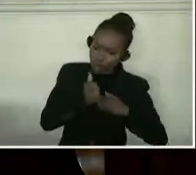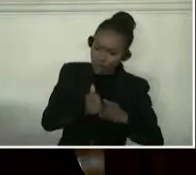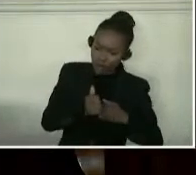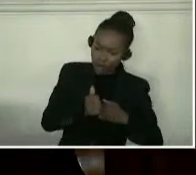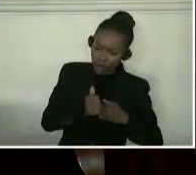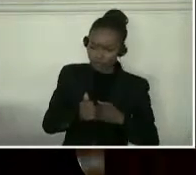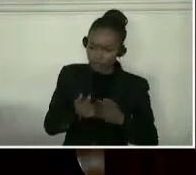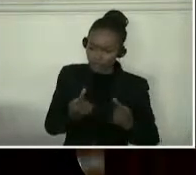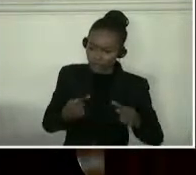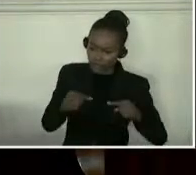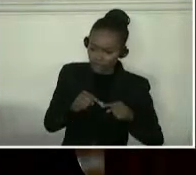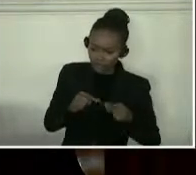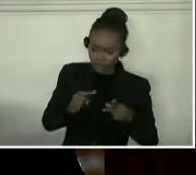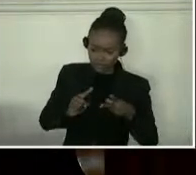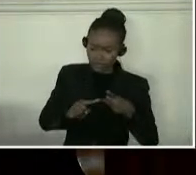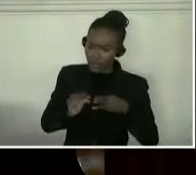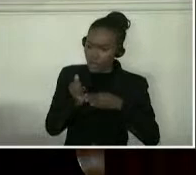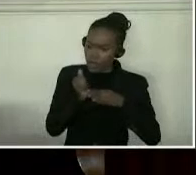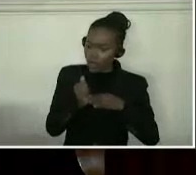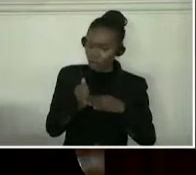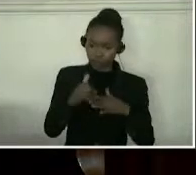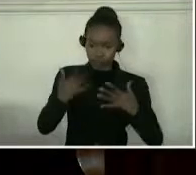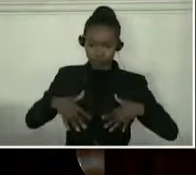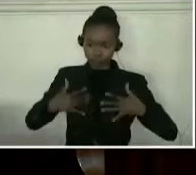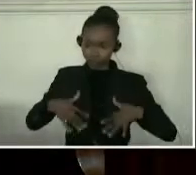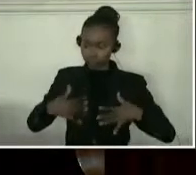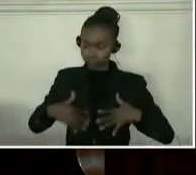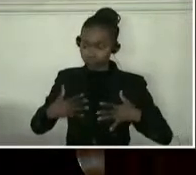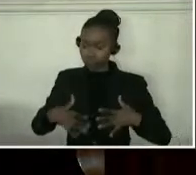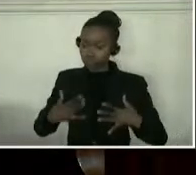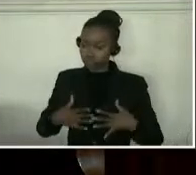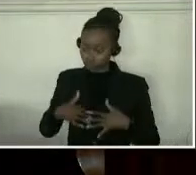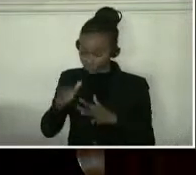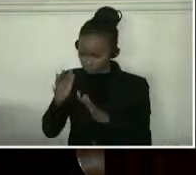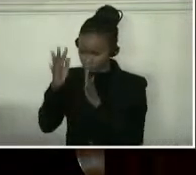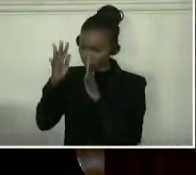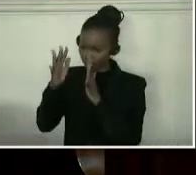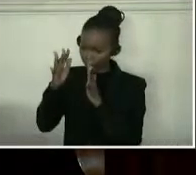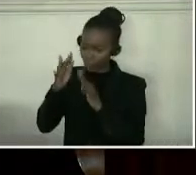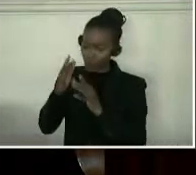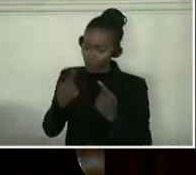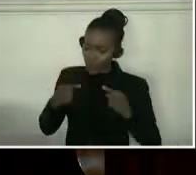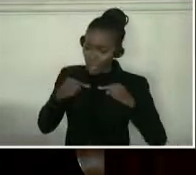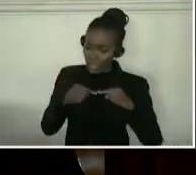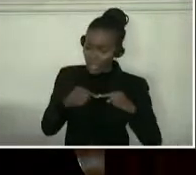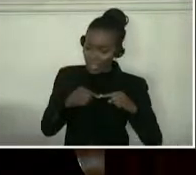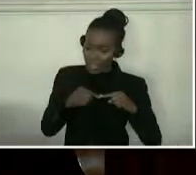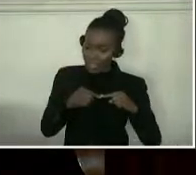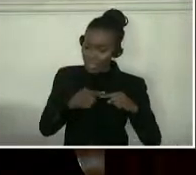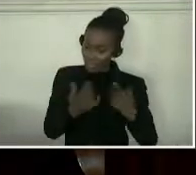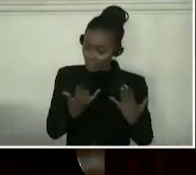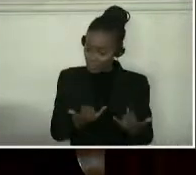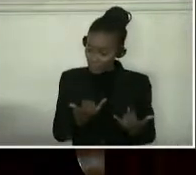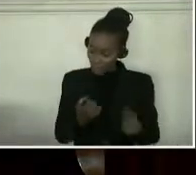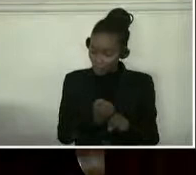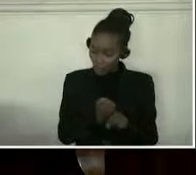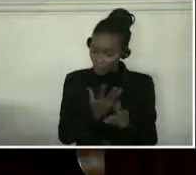applauded my childhood sins we are what we are because of your leadership and guidance